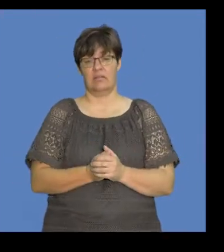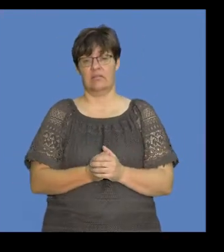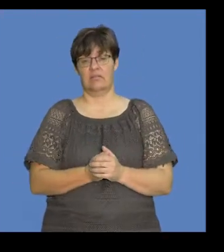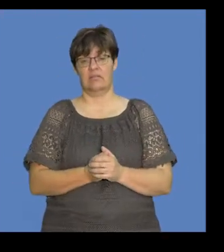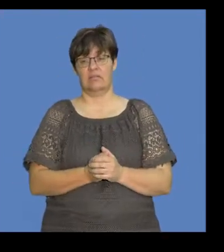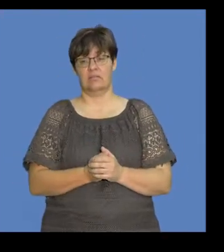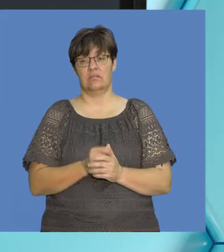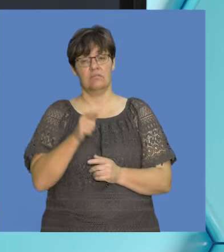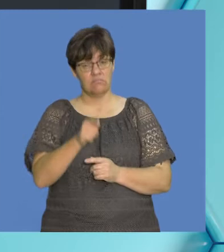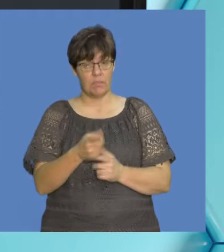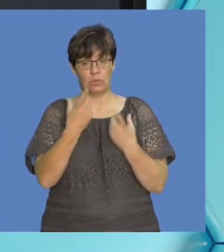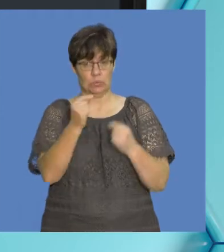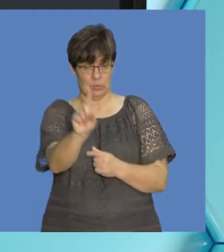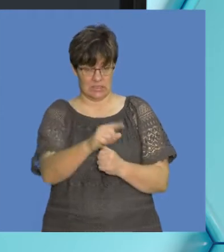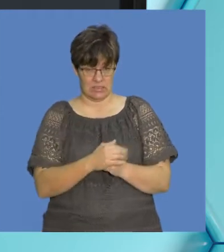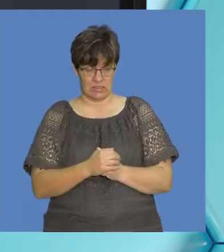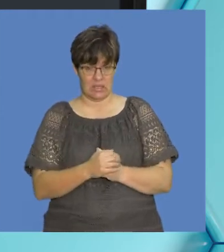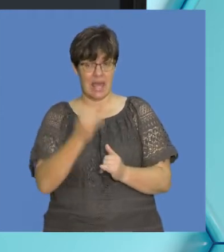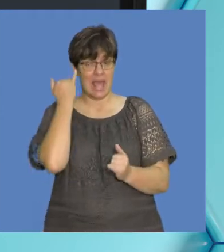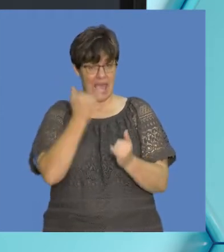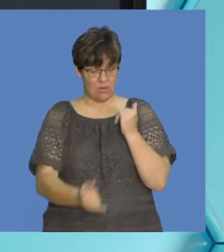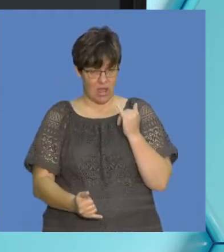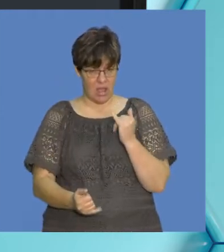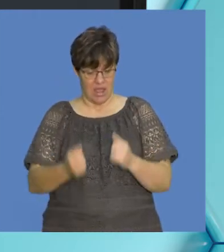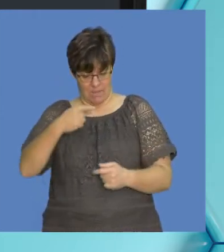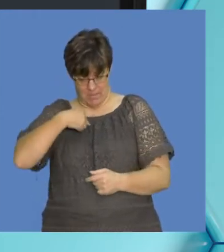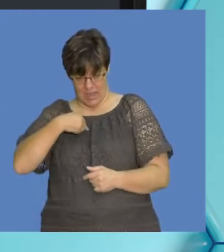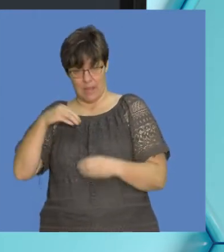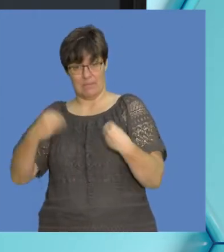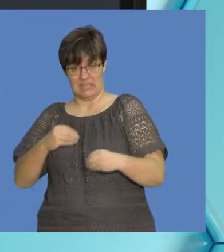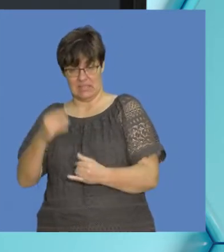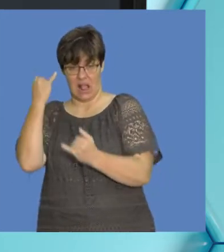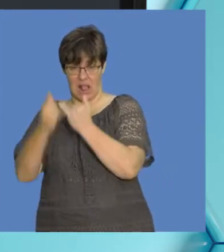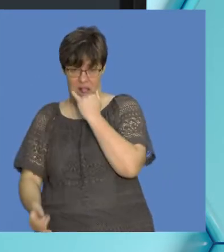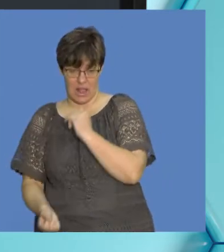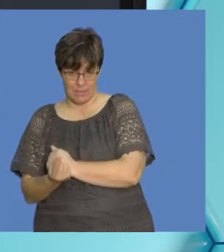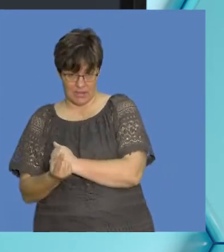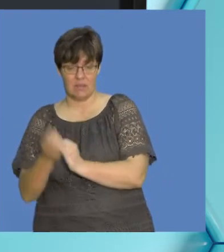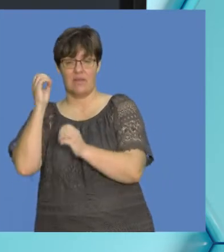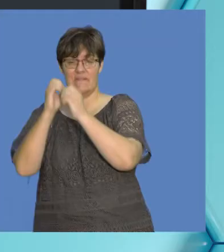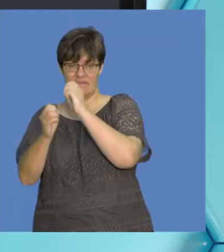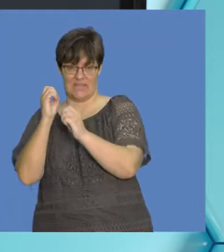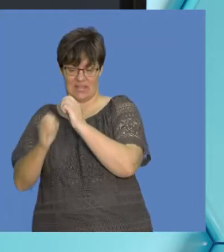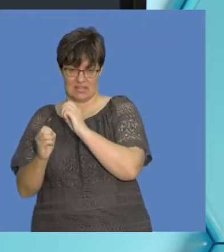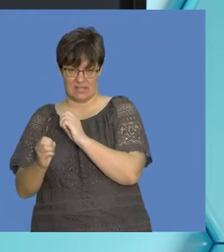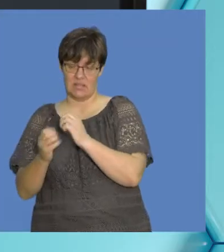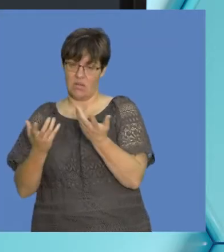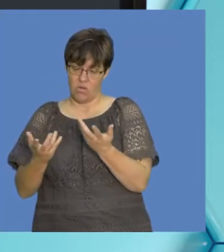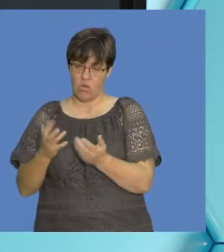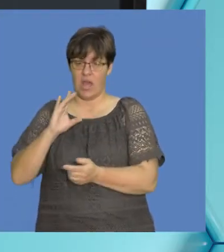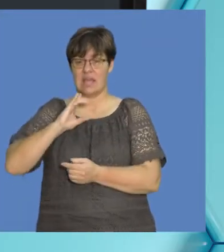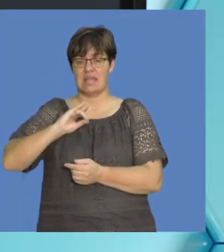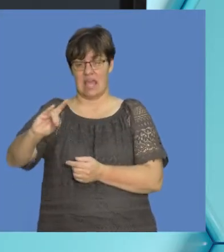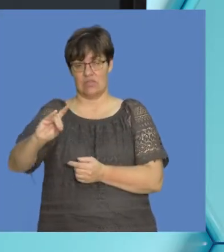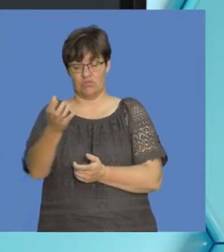regards to errors is as follows. Errors made by us, the business, are corrected either in the cash